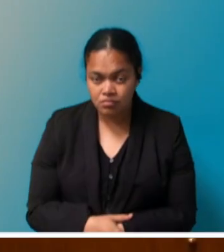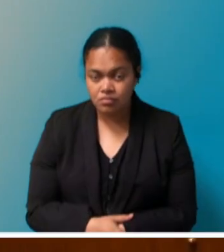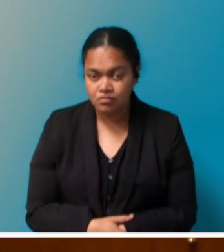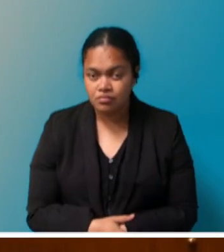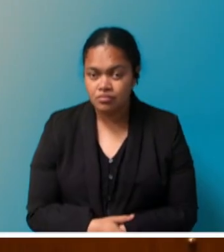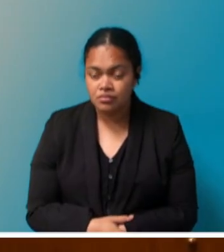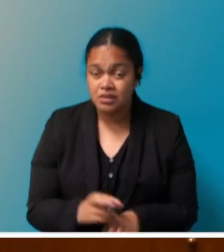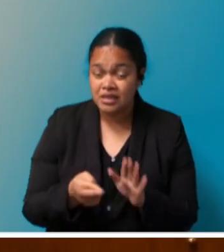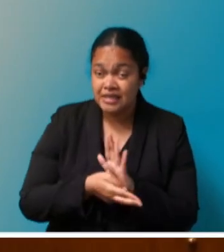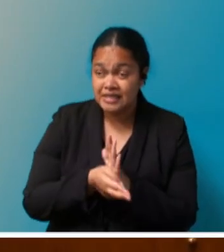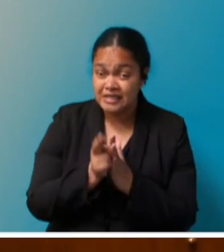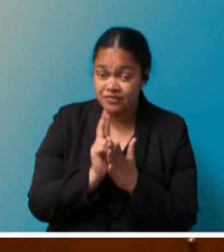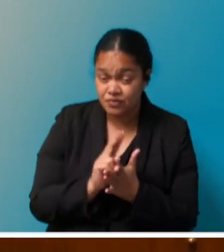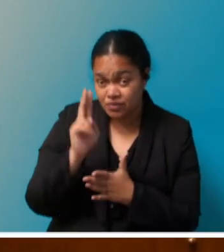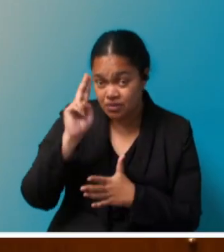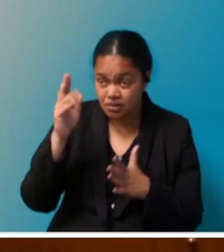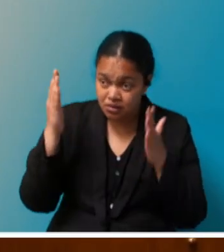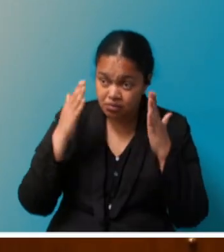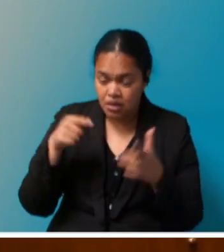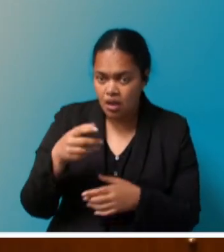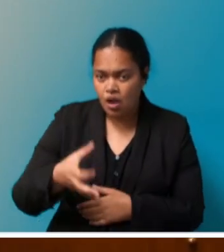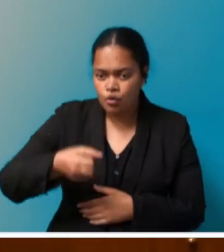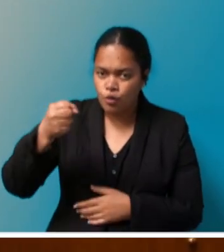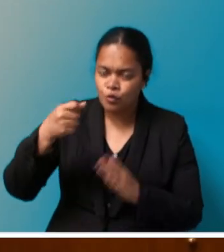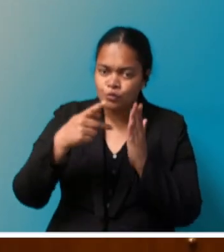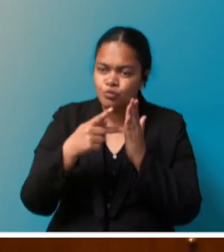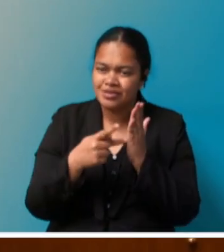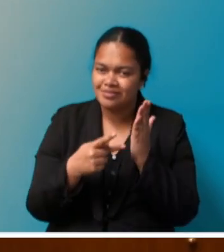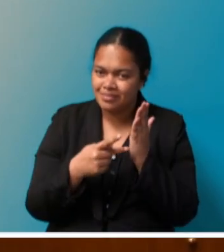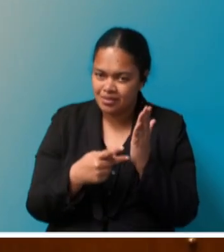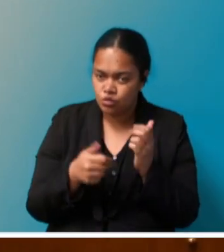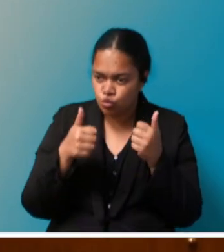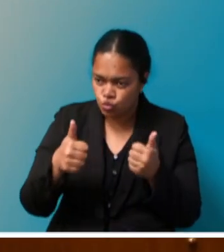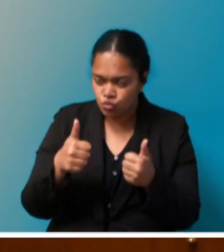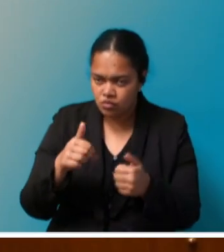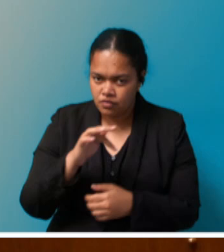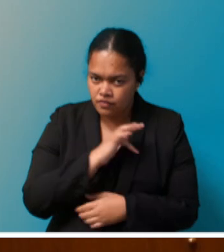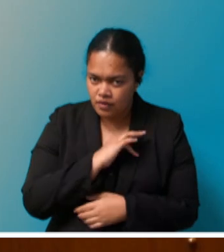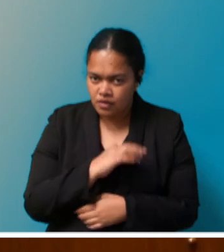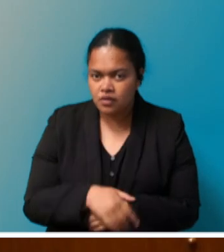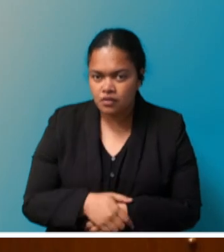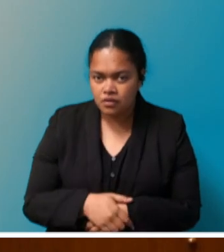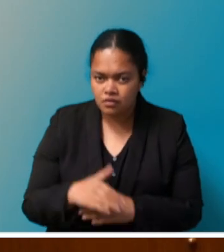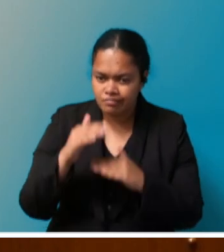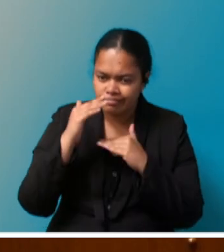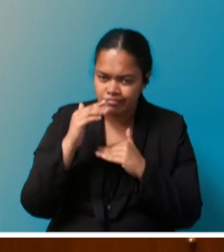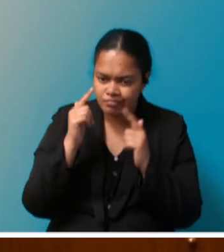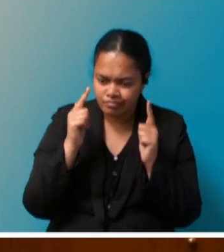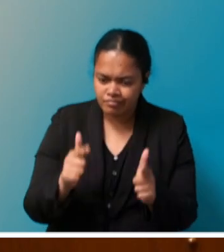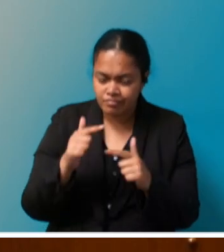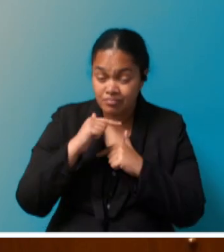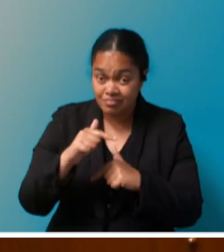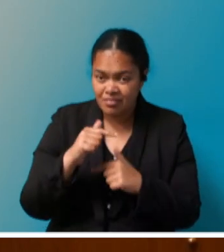The review, Mr. Speaker, sir, upholds the principles of good faith, eliminates discrimination at